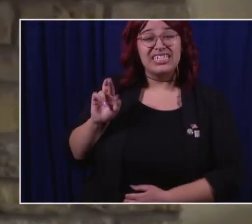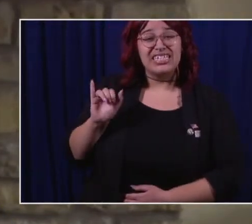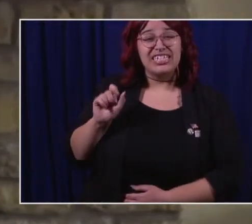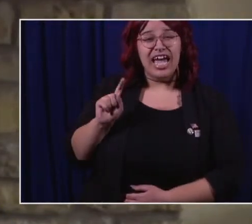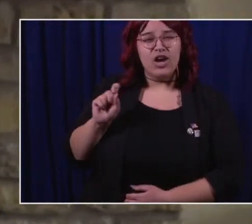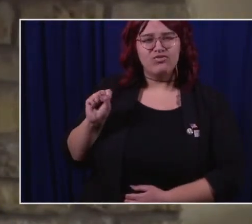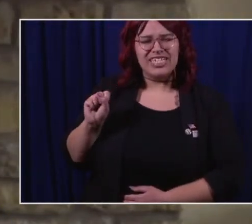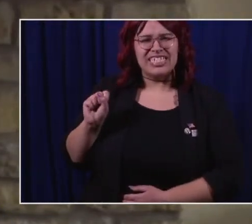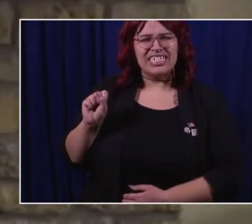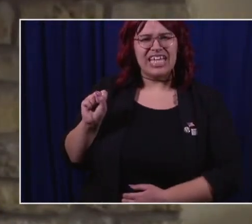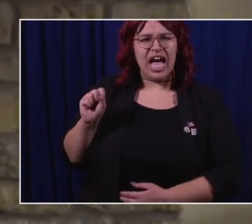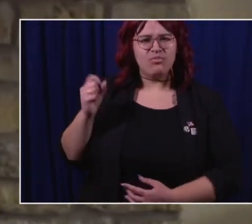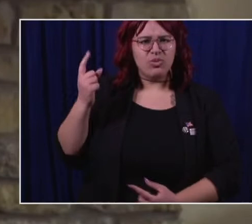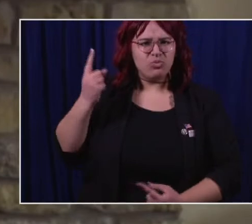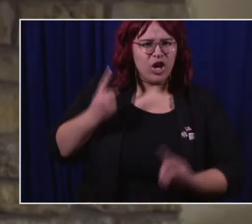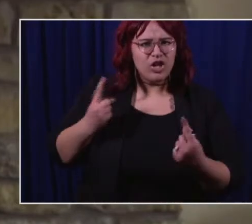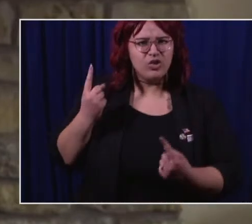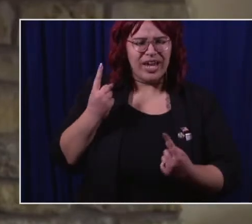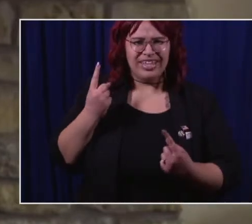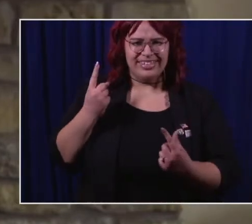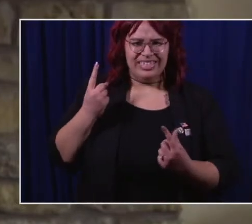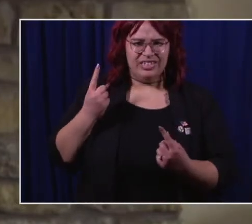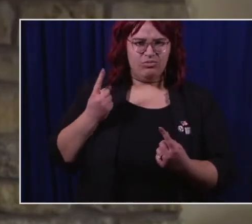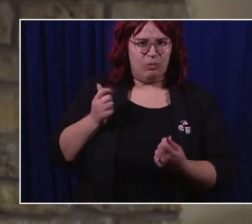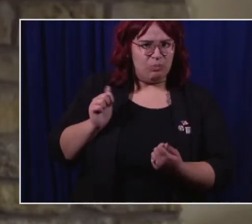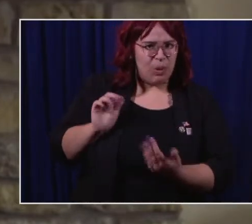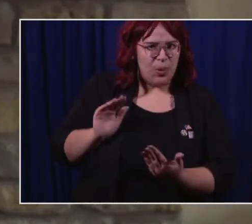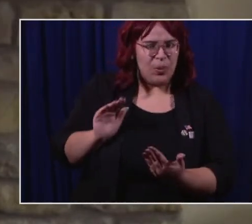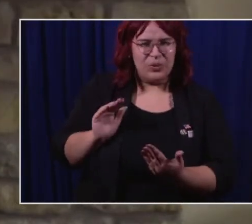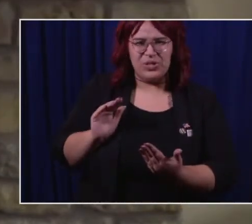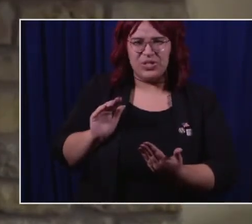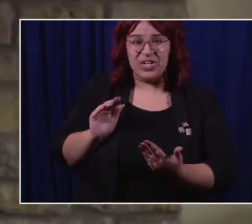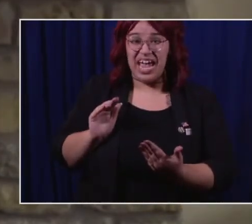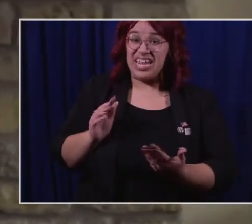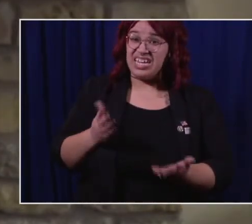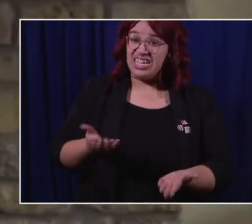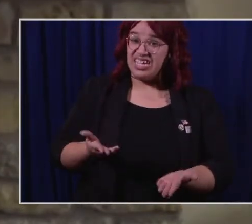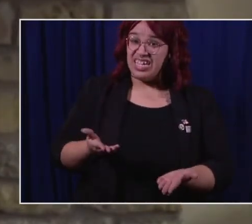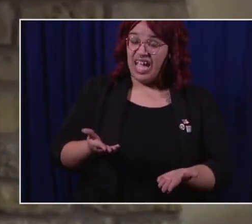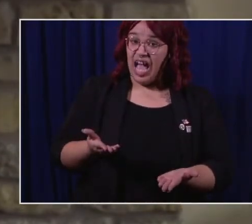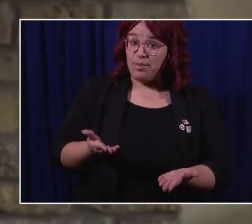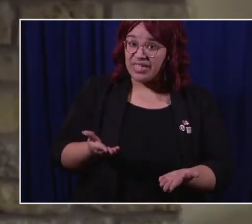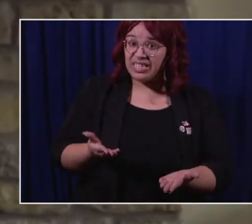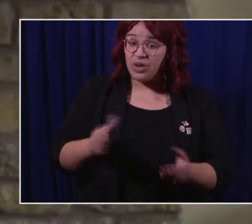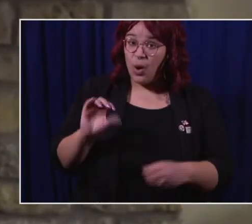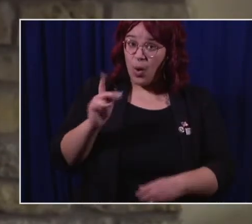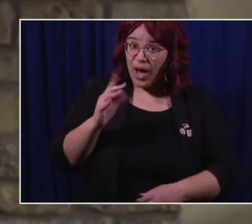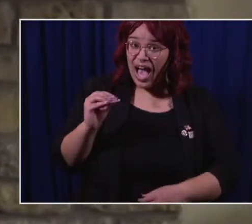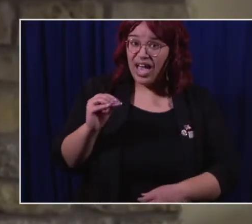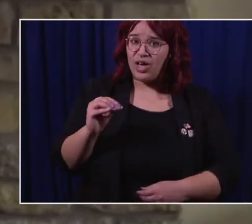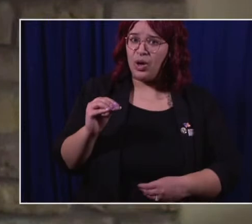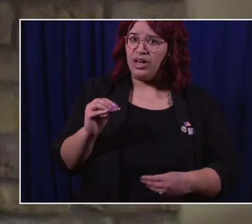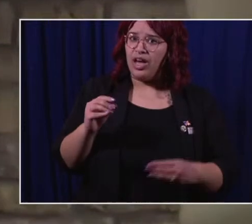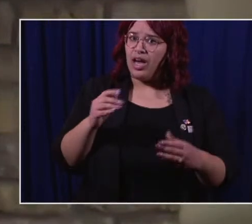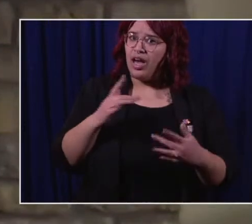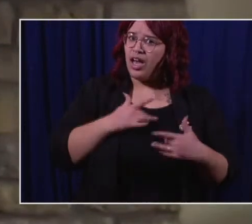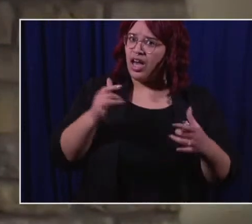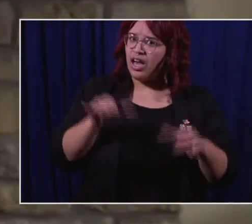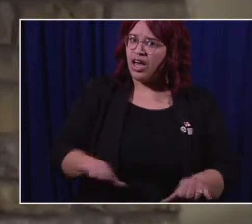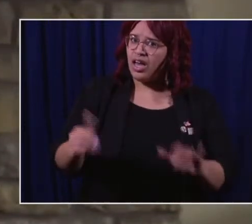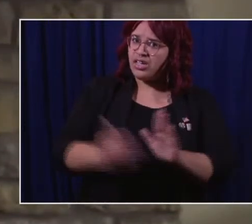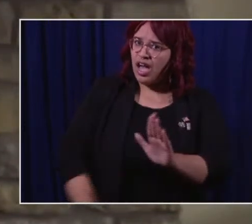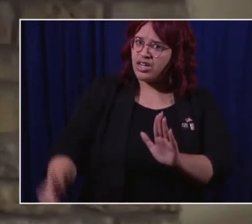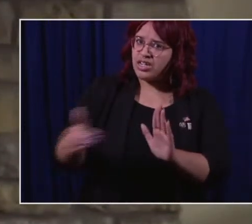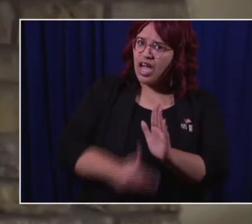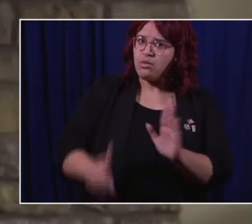it looks for? And what do you think about Ohio kind of becoming a breeding ground for domestic terrorism? Well, I think I've talked at this